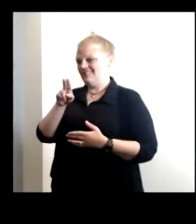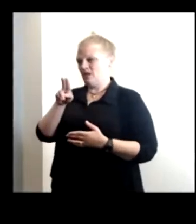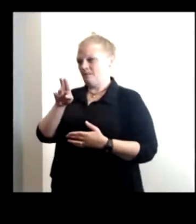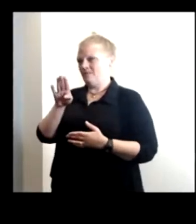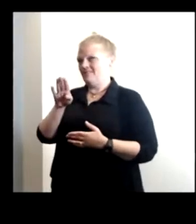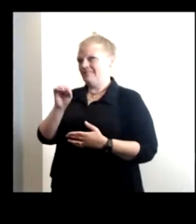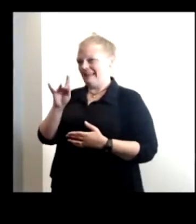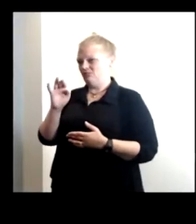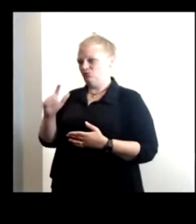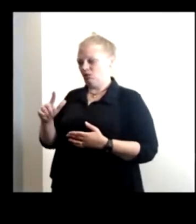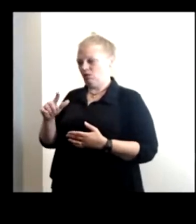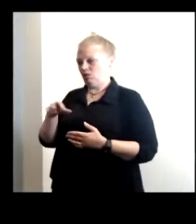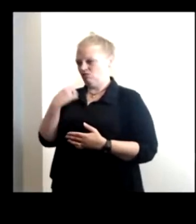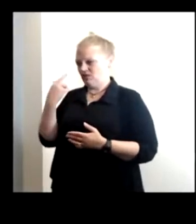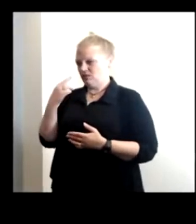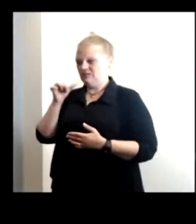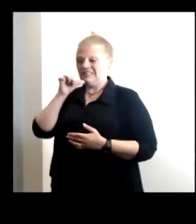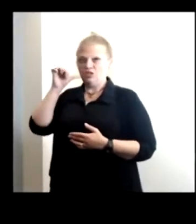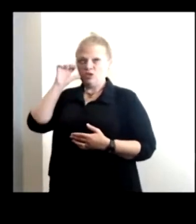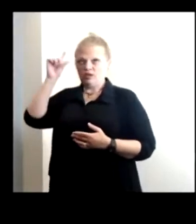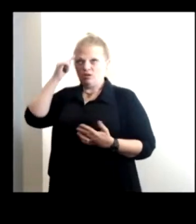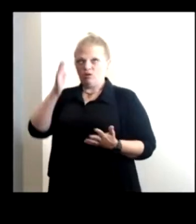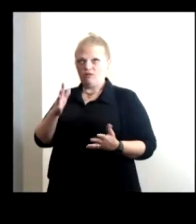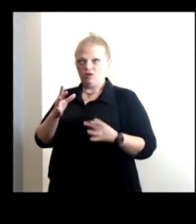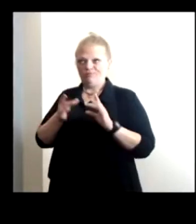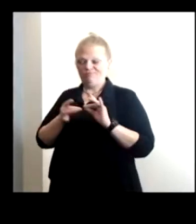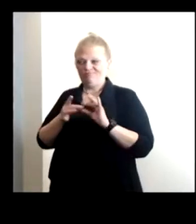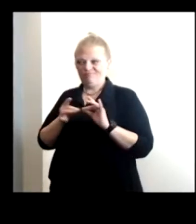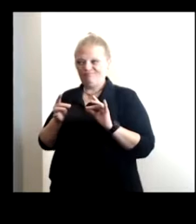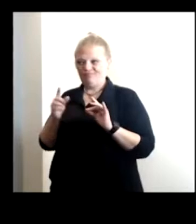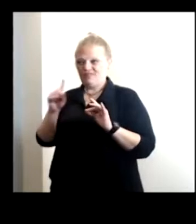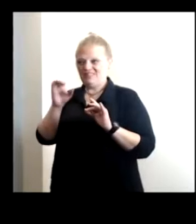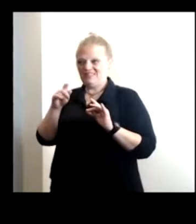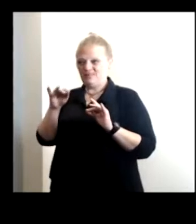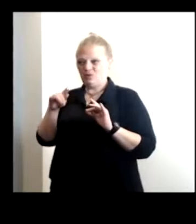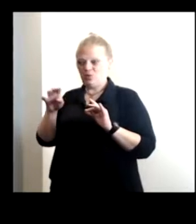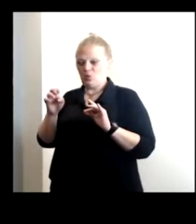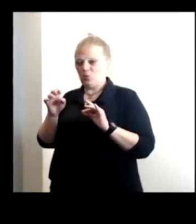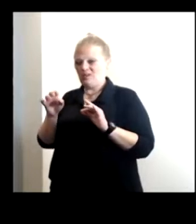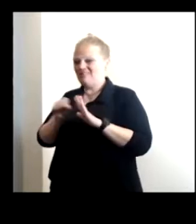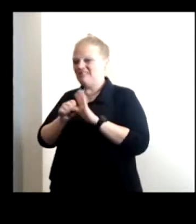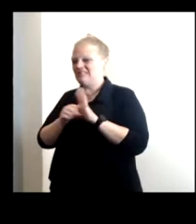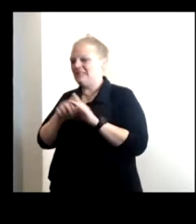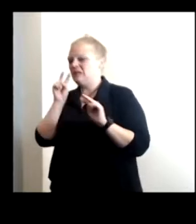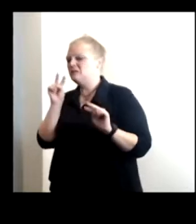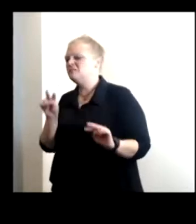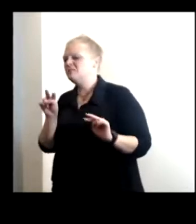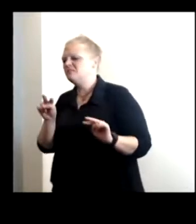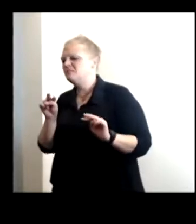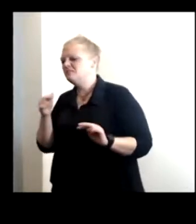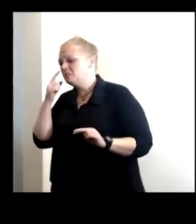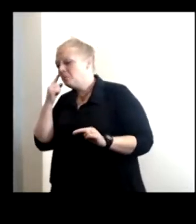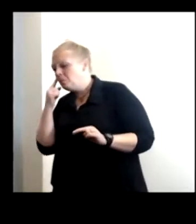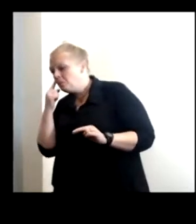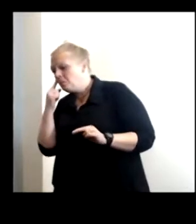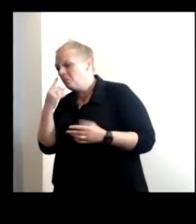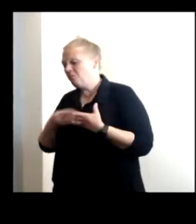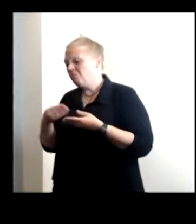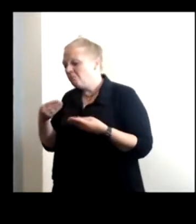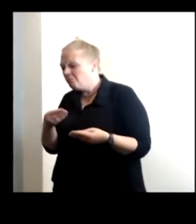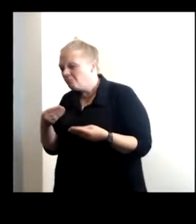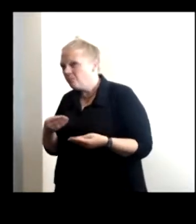risk. Yesterday, the governor mentioned it as one of the zip codes that the state's keeping their eye on, with putting funding